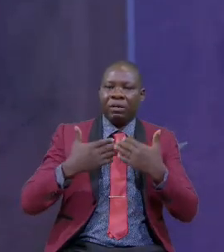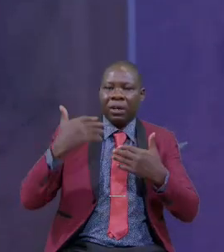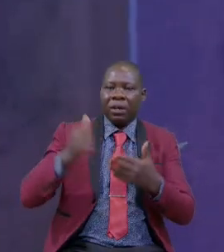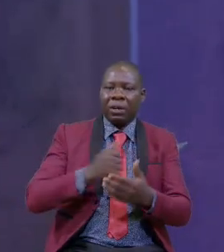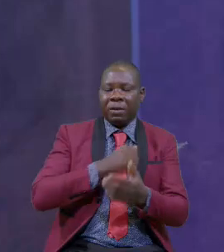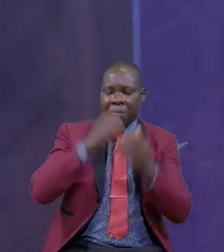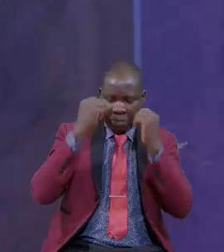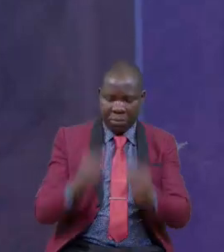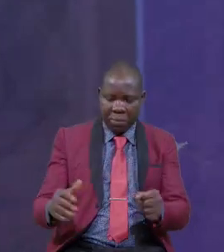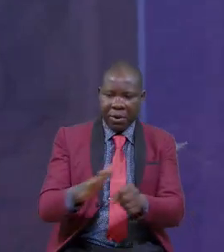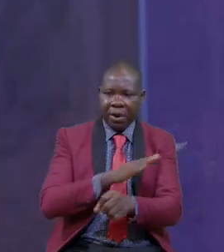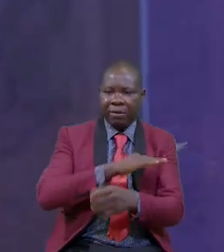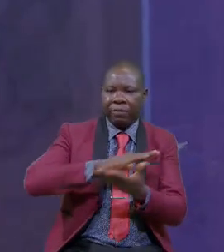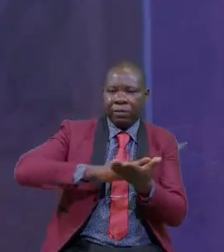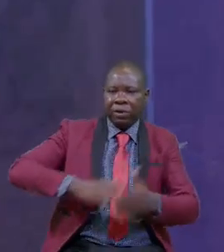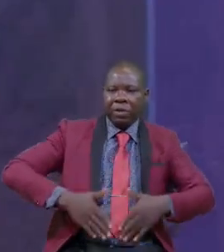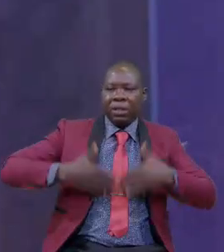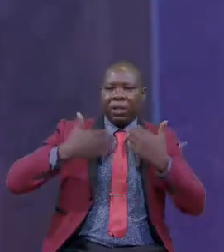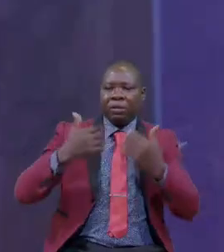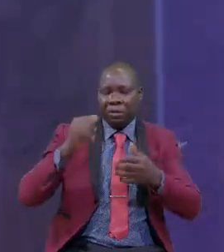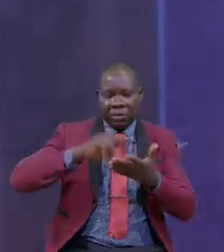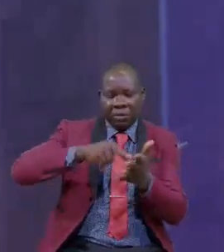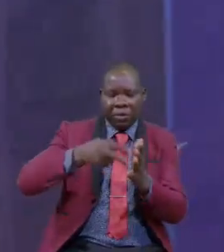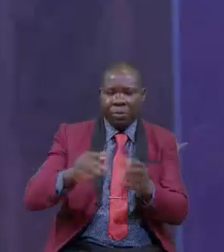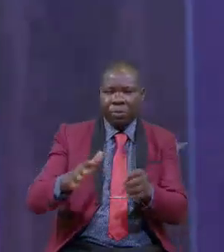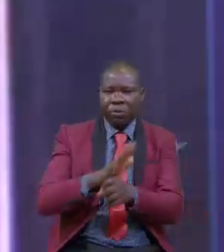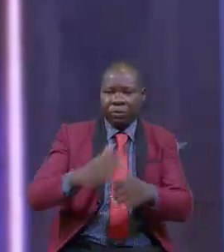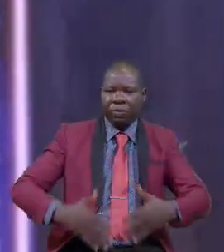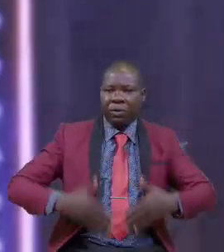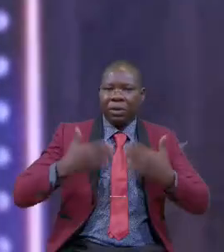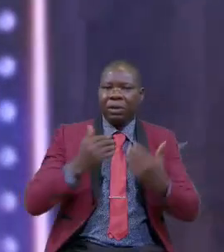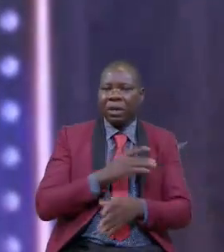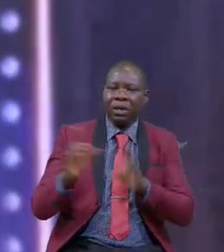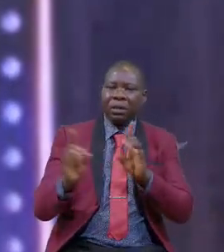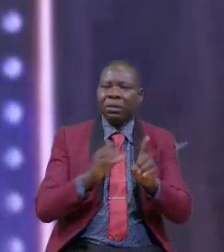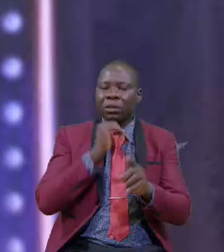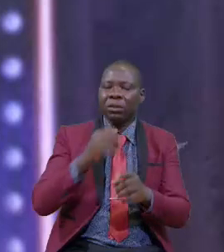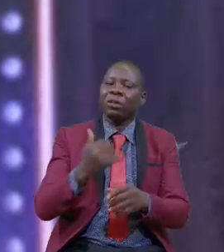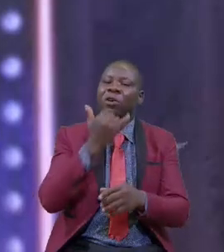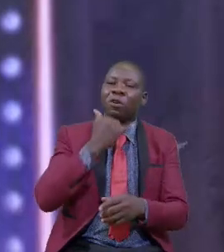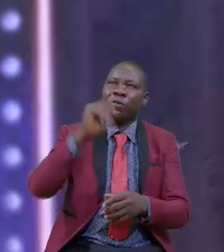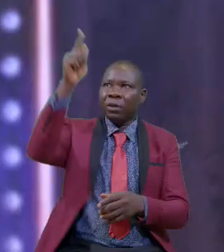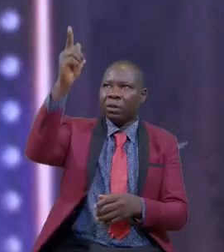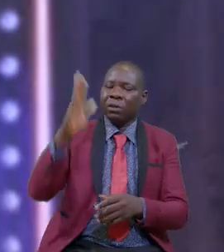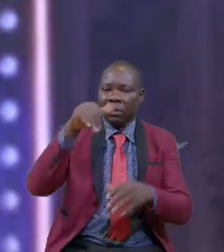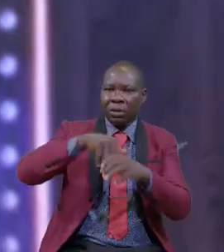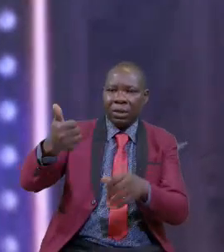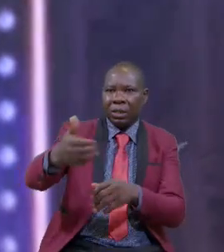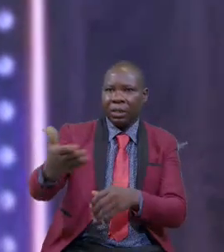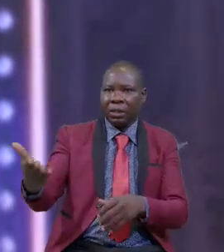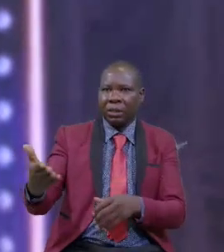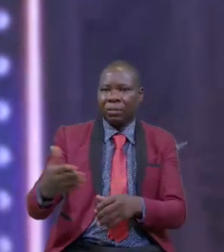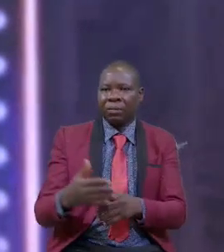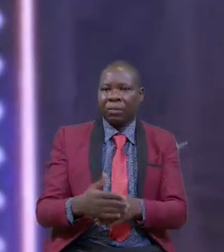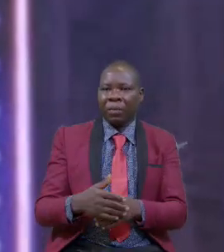life, a purposeful life, and they did not offend God in anything, neither offend in